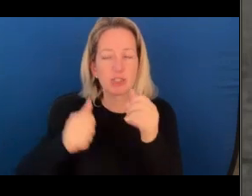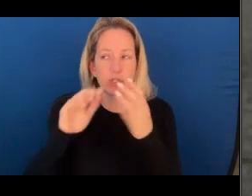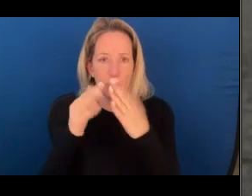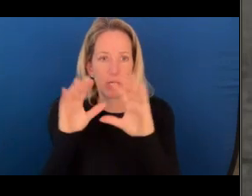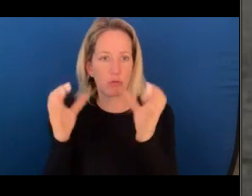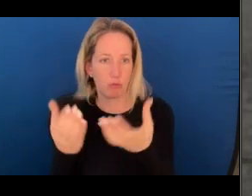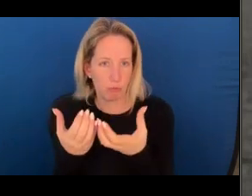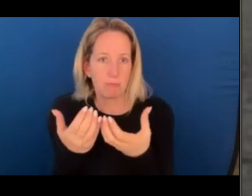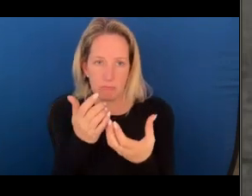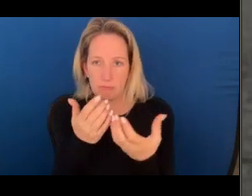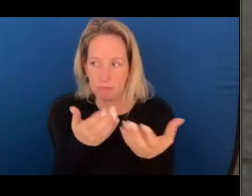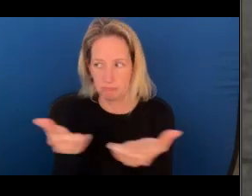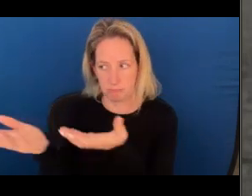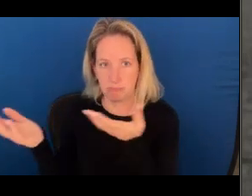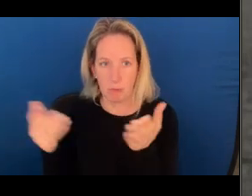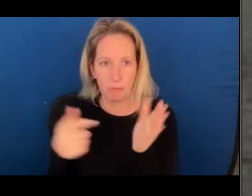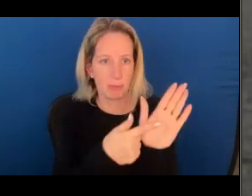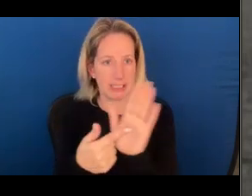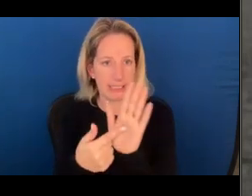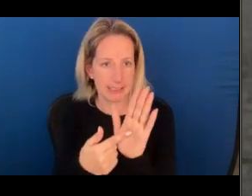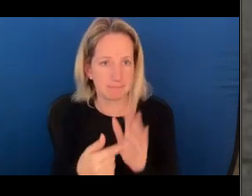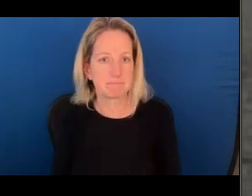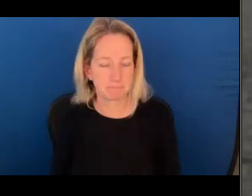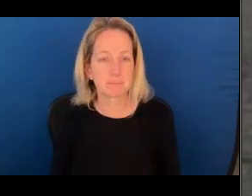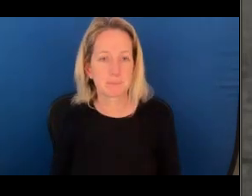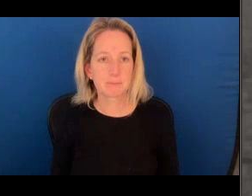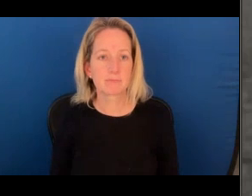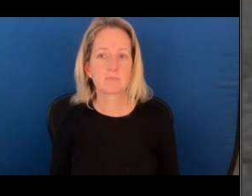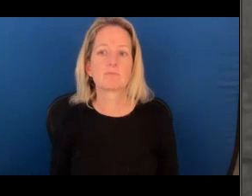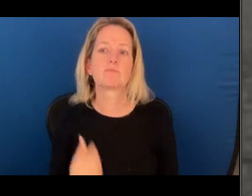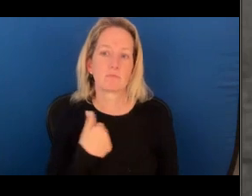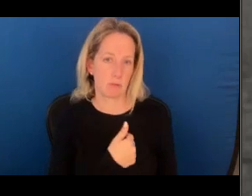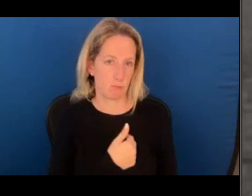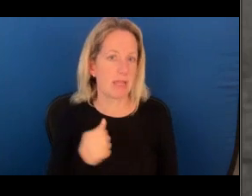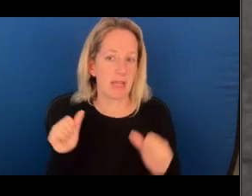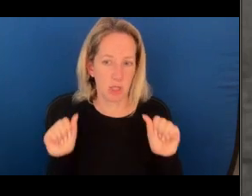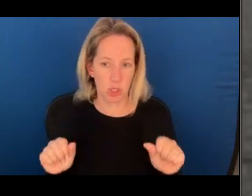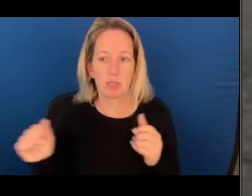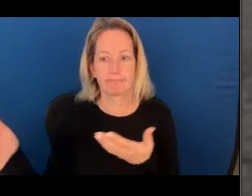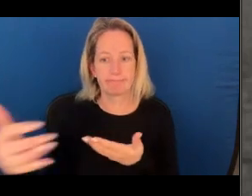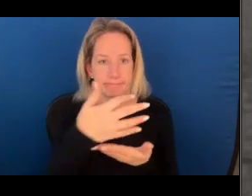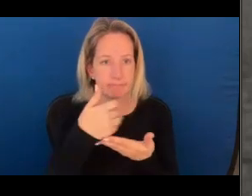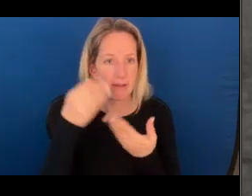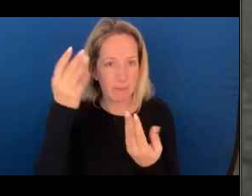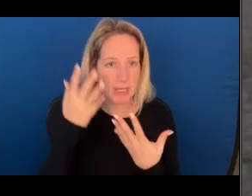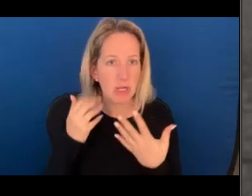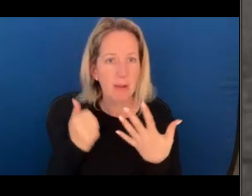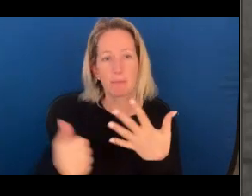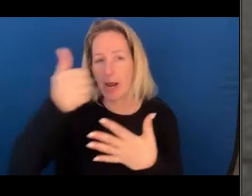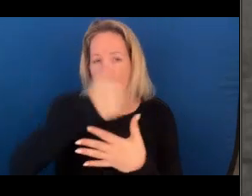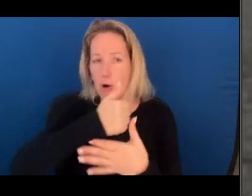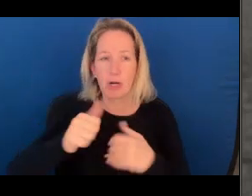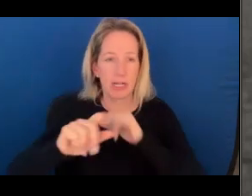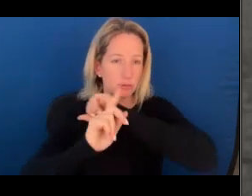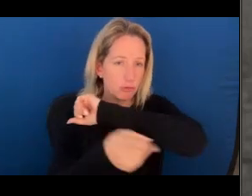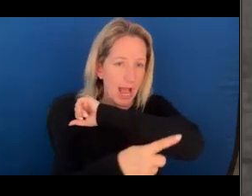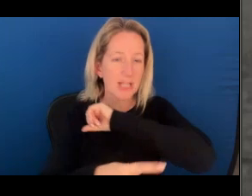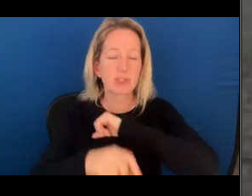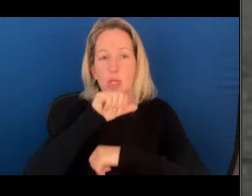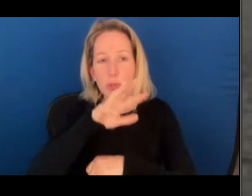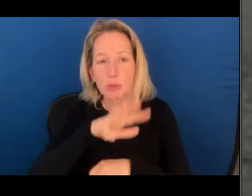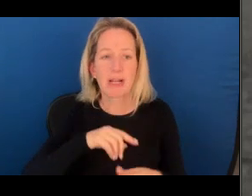that they are representing. So yeah, we've been able to gather information about priority trash pollutions, any barriers, and how this ocean